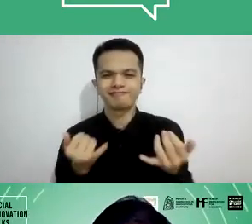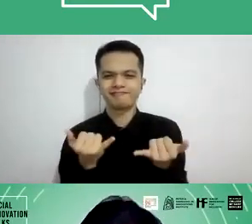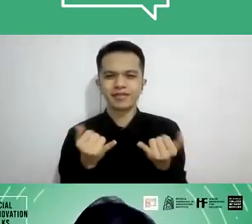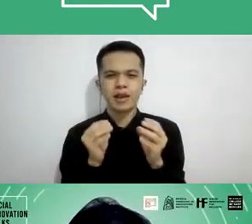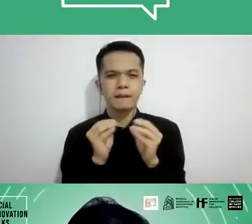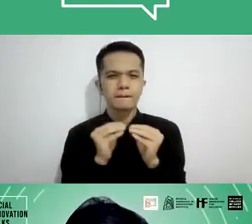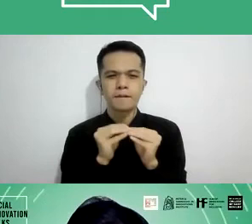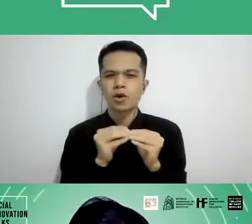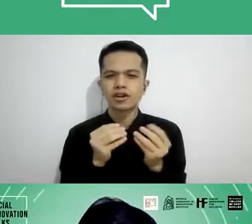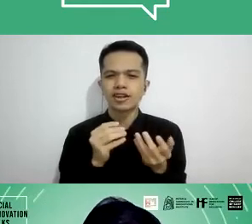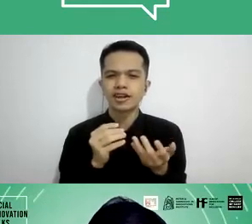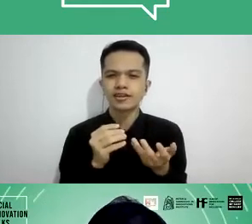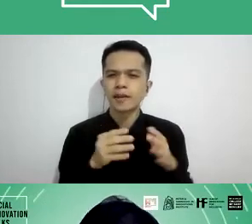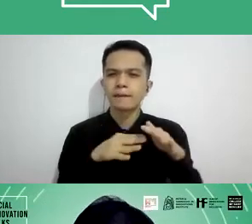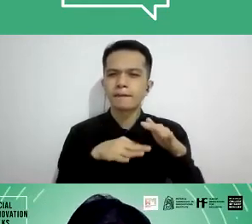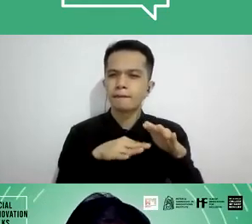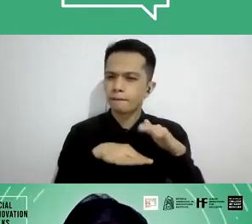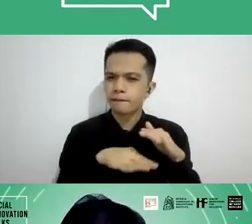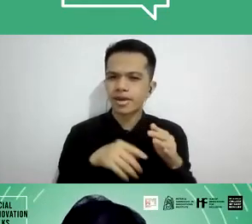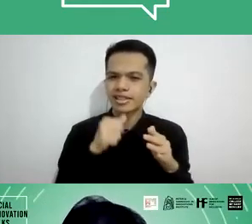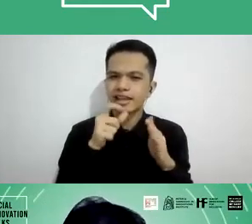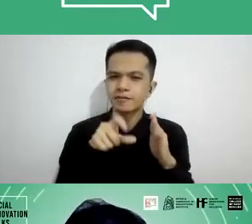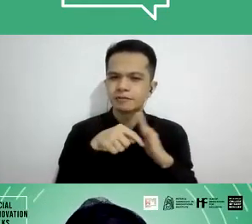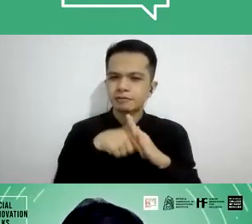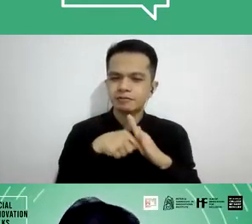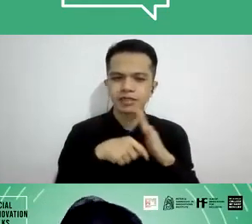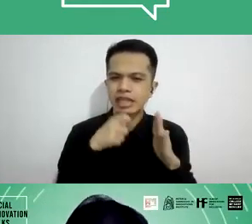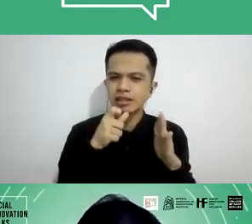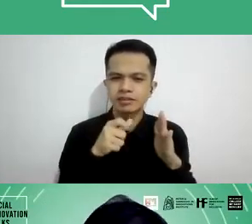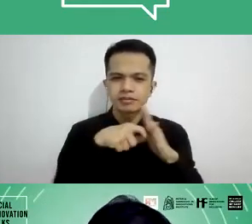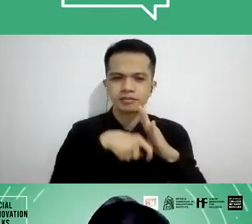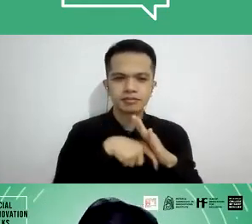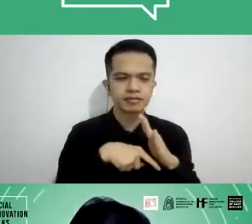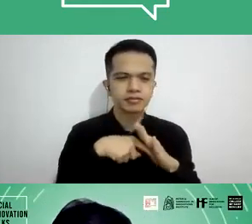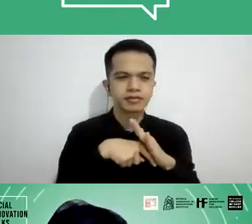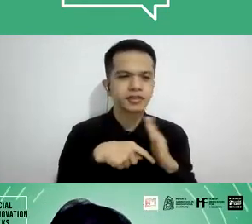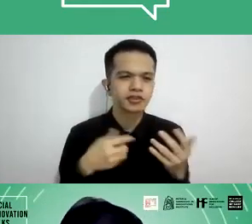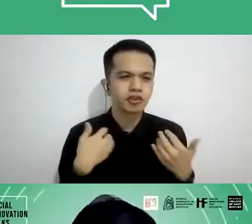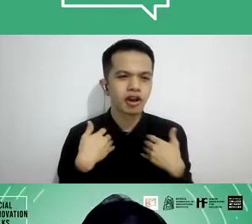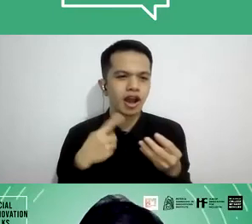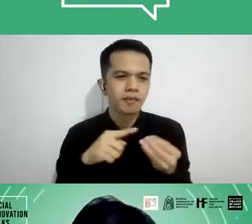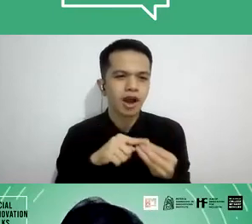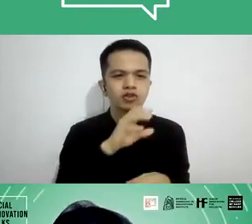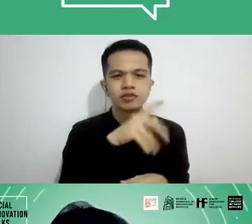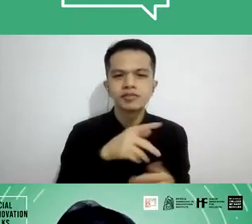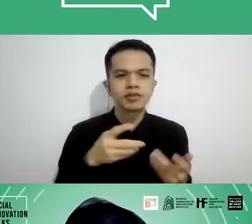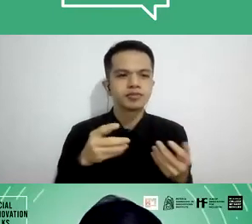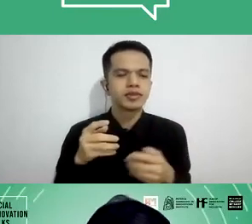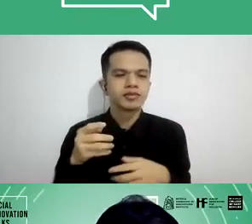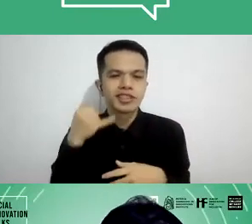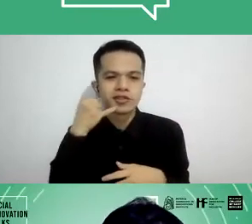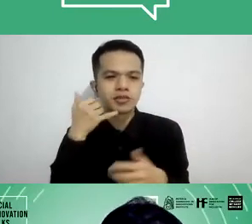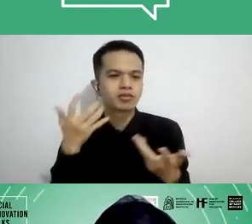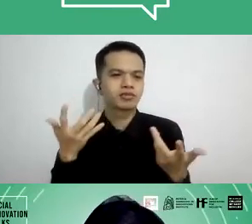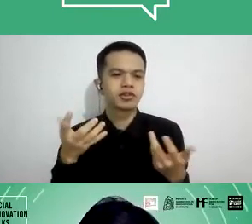less technical in this sense. So we've talked about smart technologies, right? And there's different ones. You've got smartphones, homes, printers,